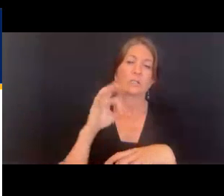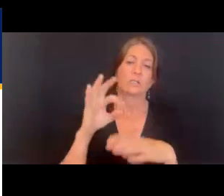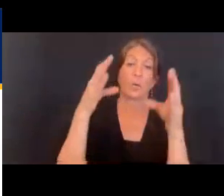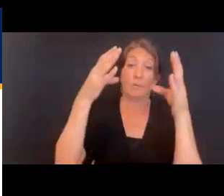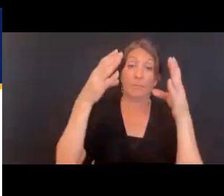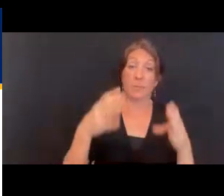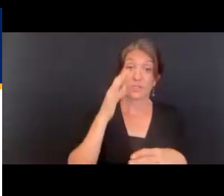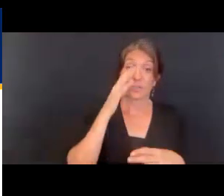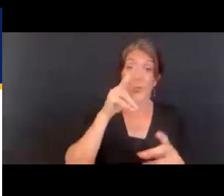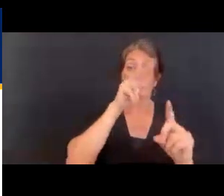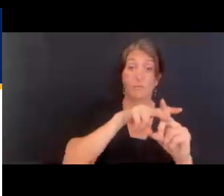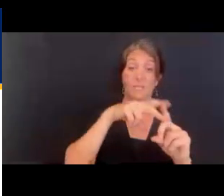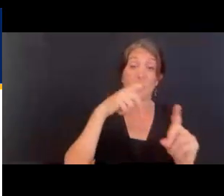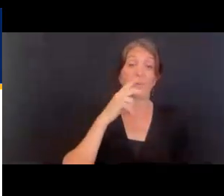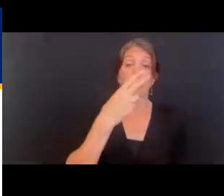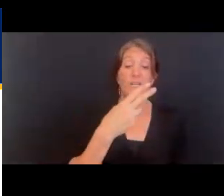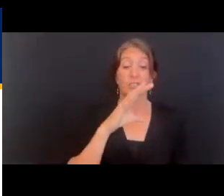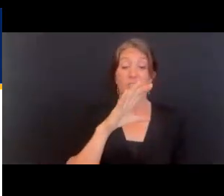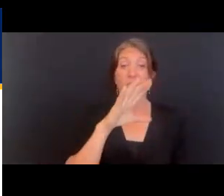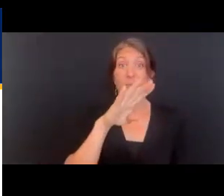an HCBS waiver.